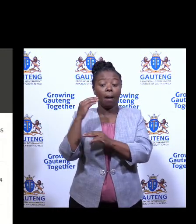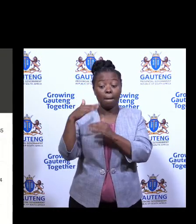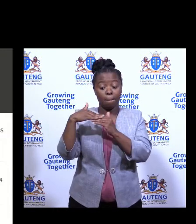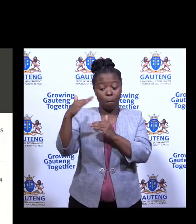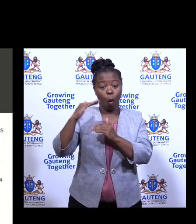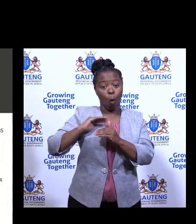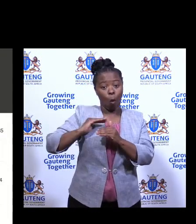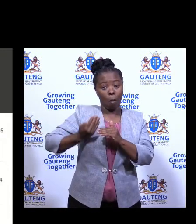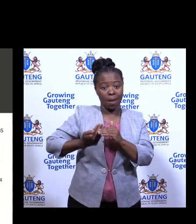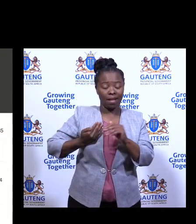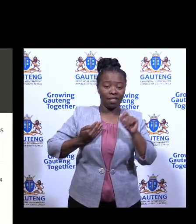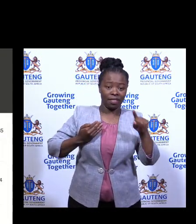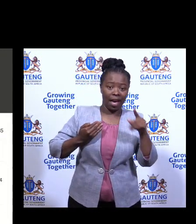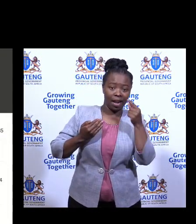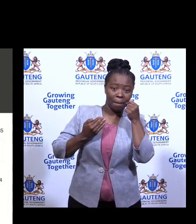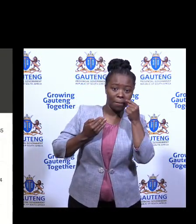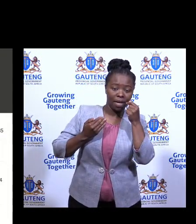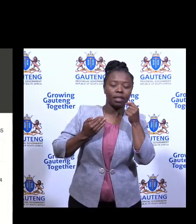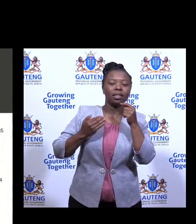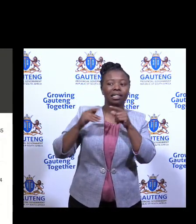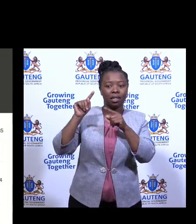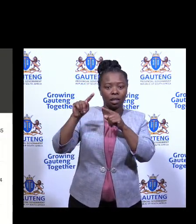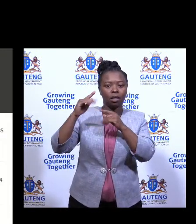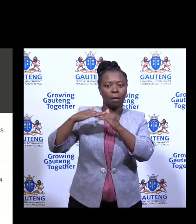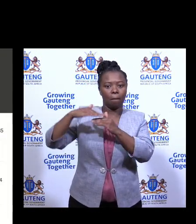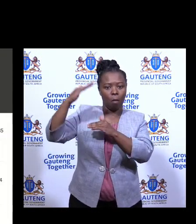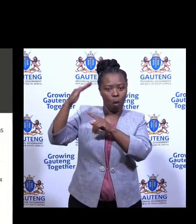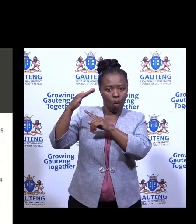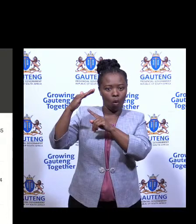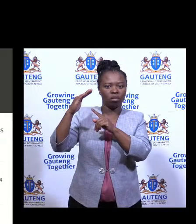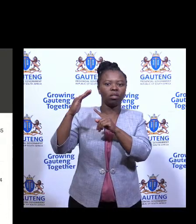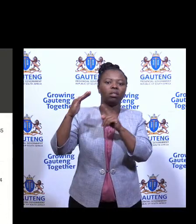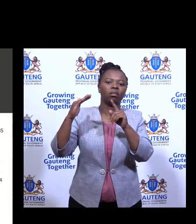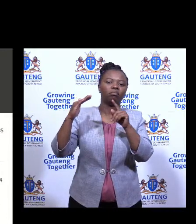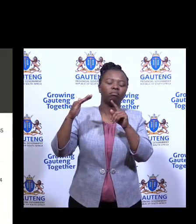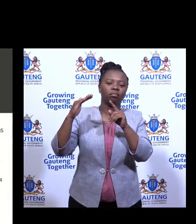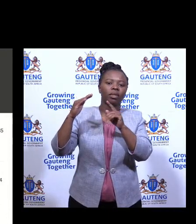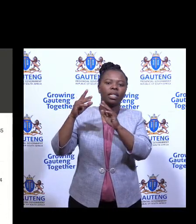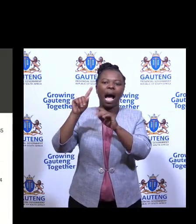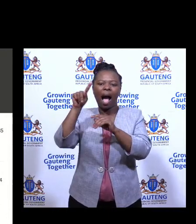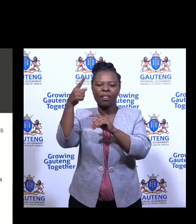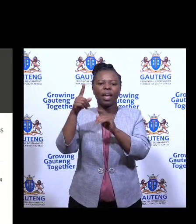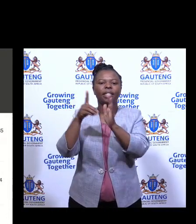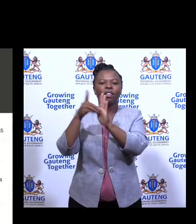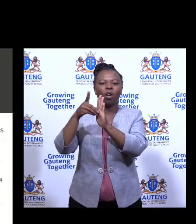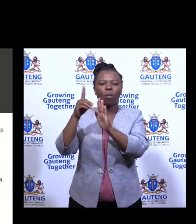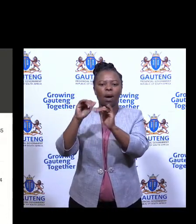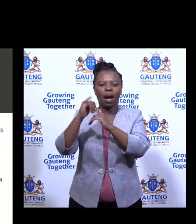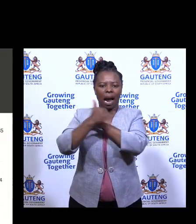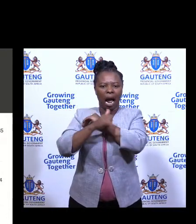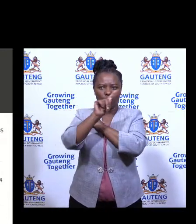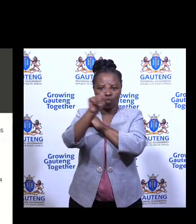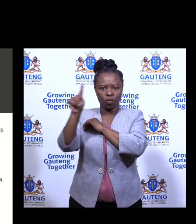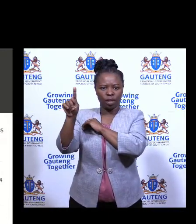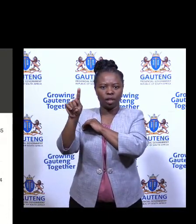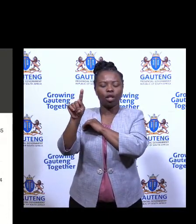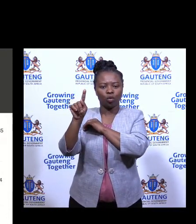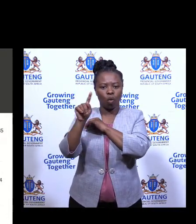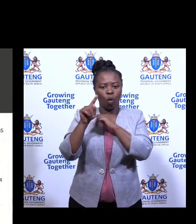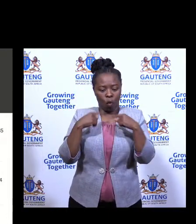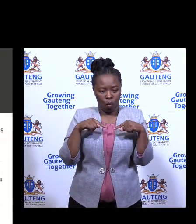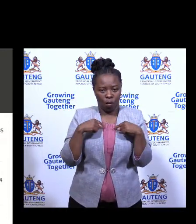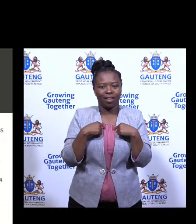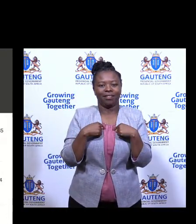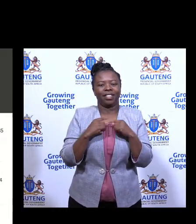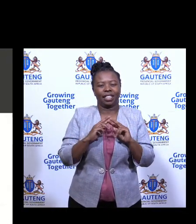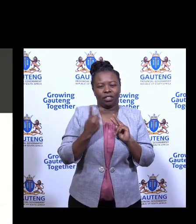women to men test positive in developed countries versus more males in developing countries. So it is a slightly different trend that we're